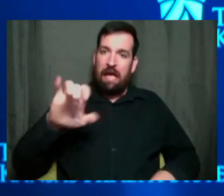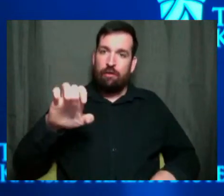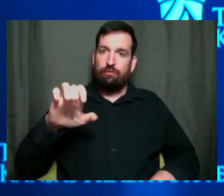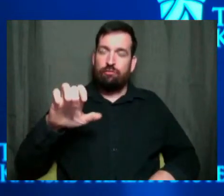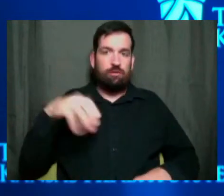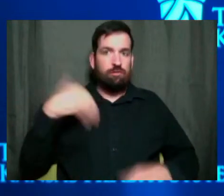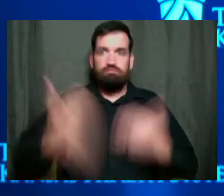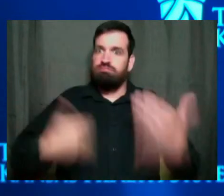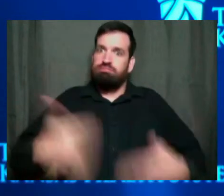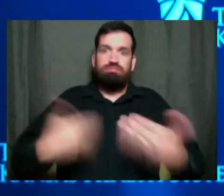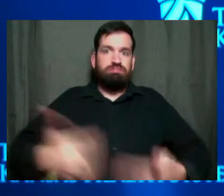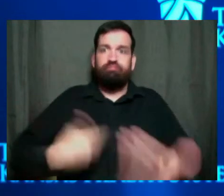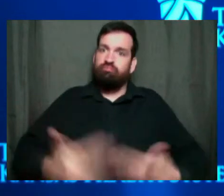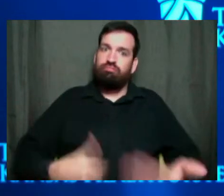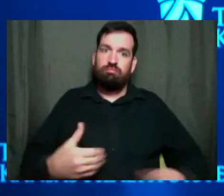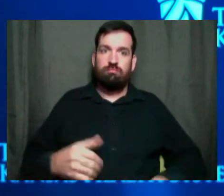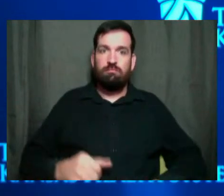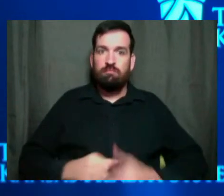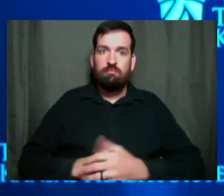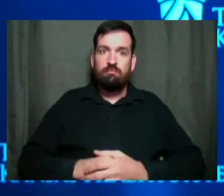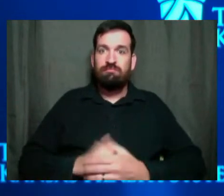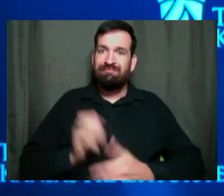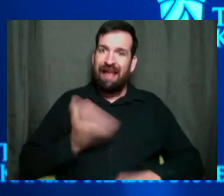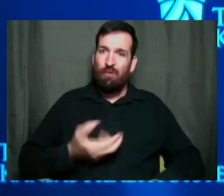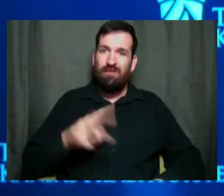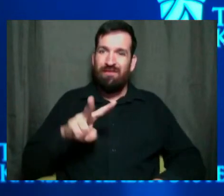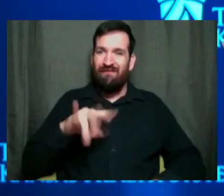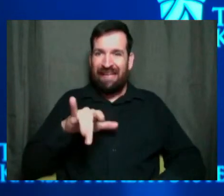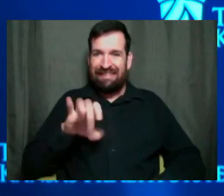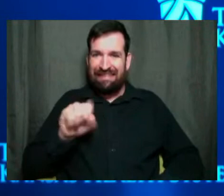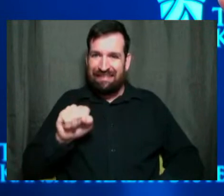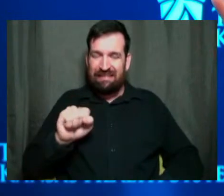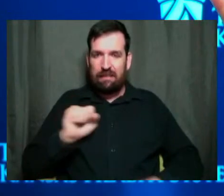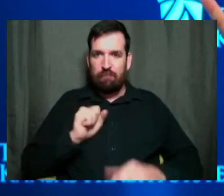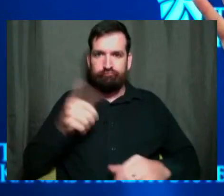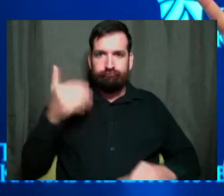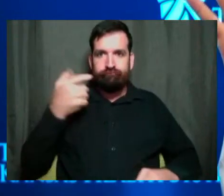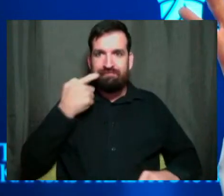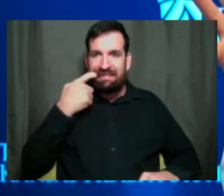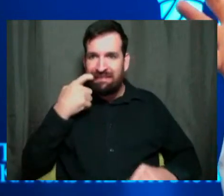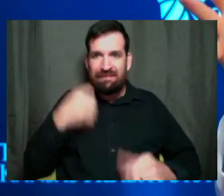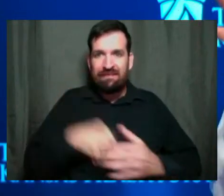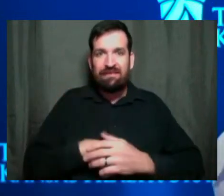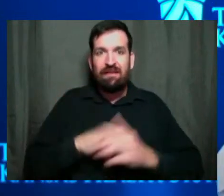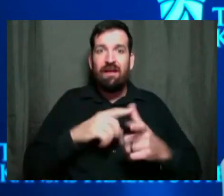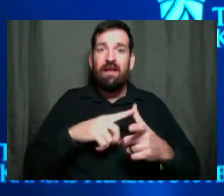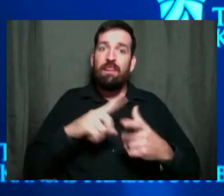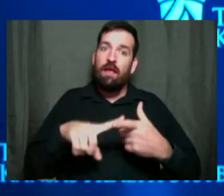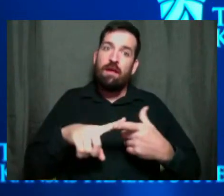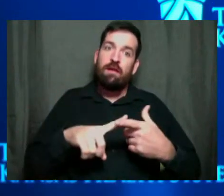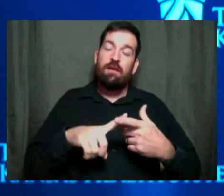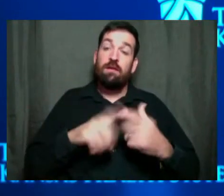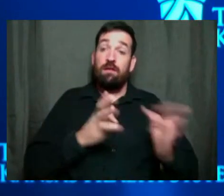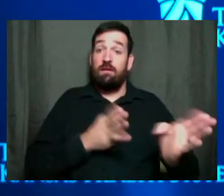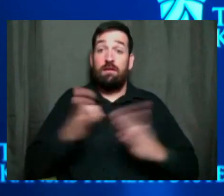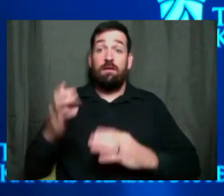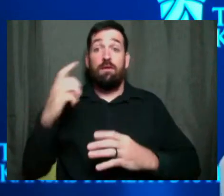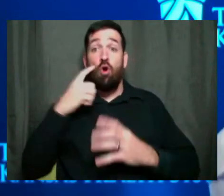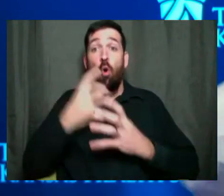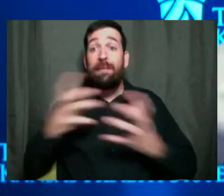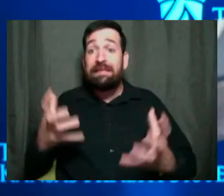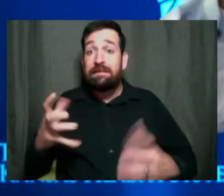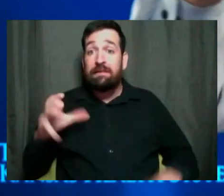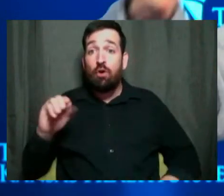to our little devices, our external brains. But and then with the obesity epidemic on top of